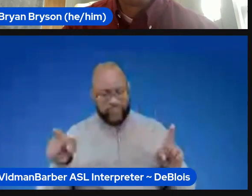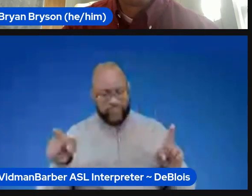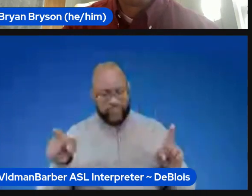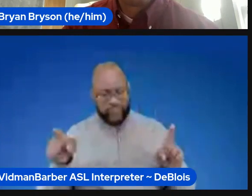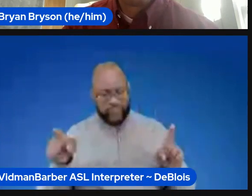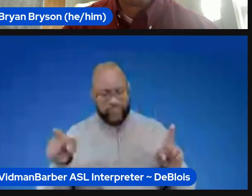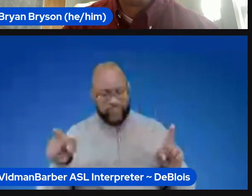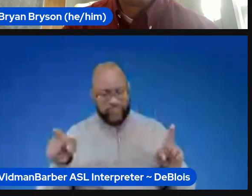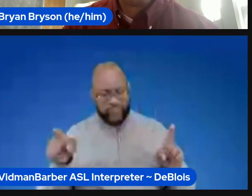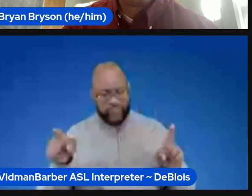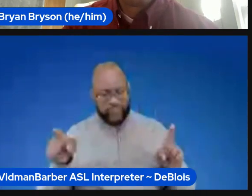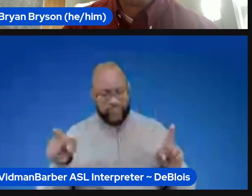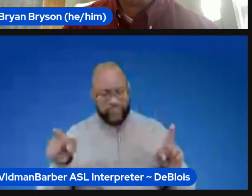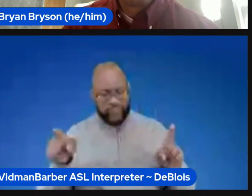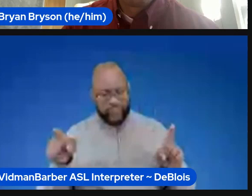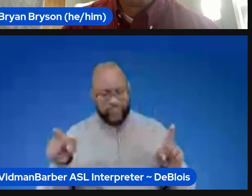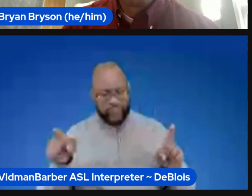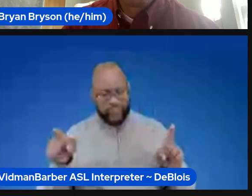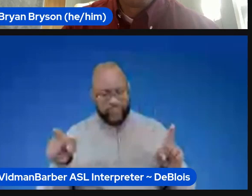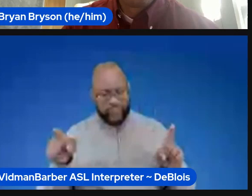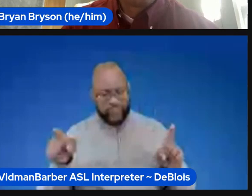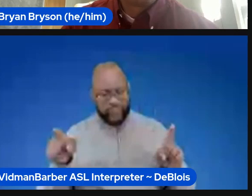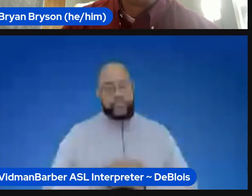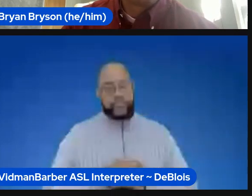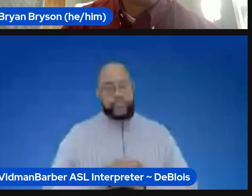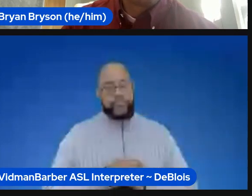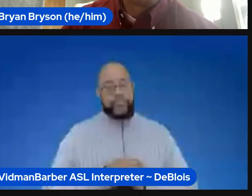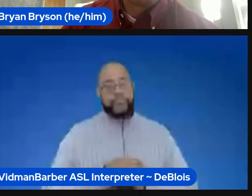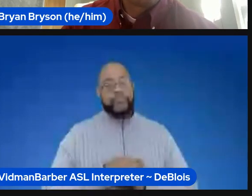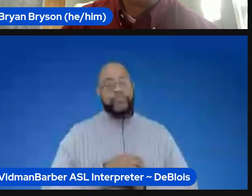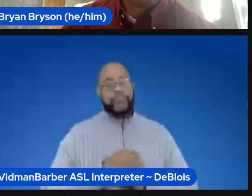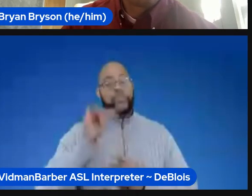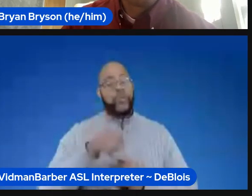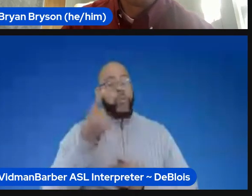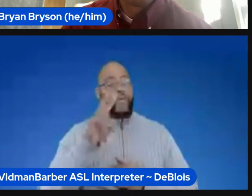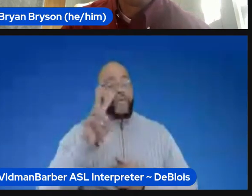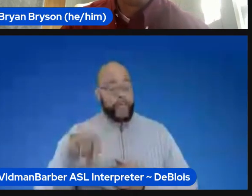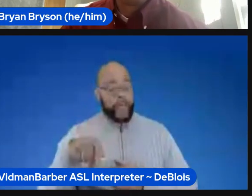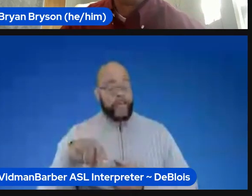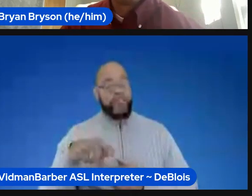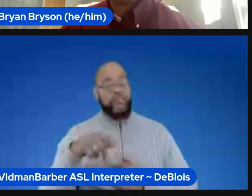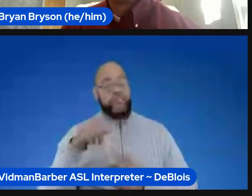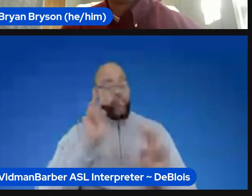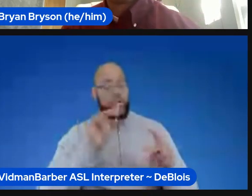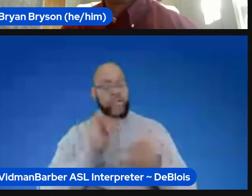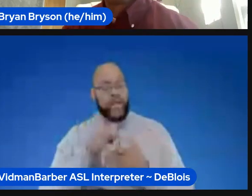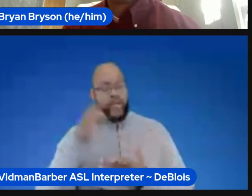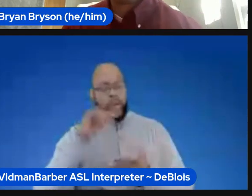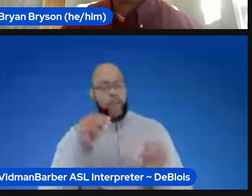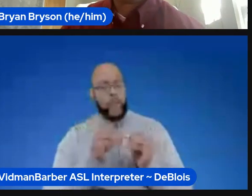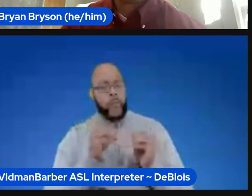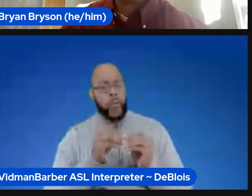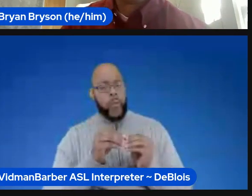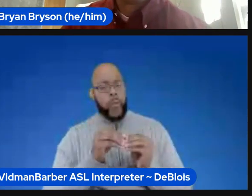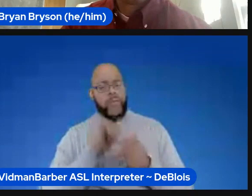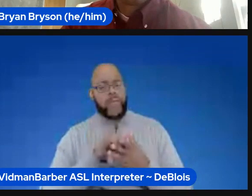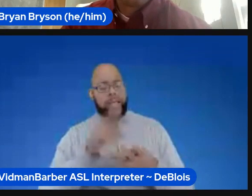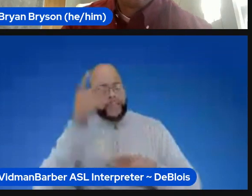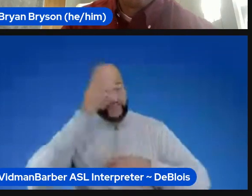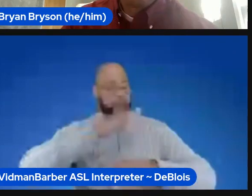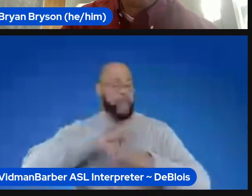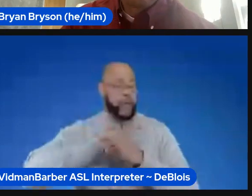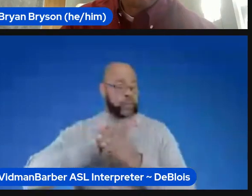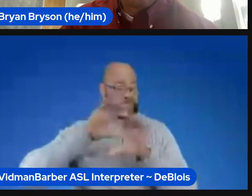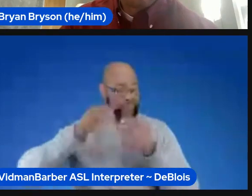pharmaceuticals. So there's one VP who looks at, I would say, more of the immunology side. So looking